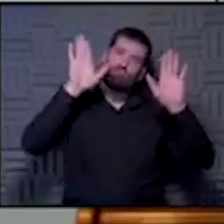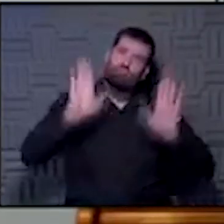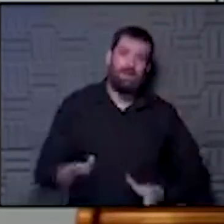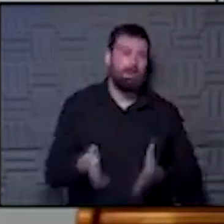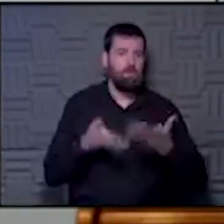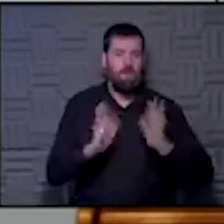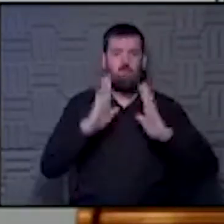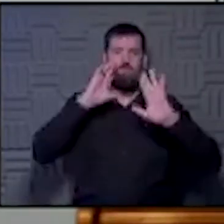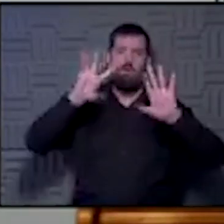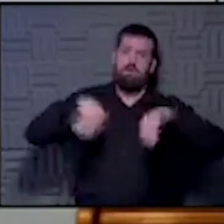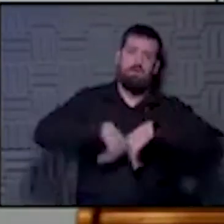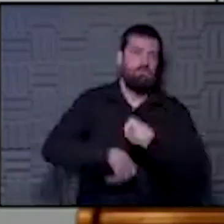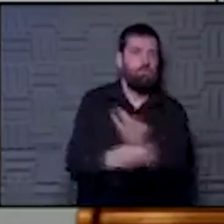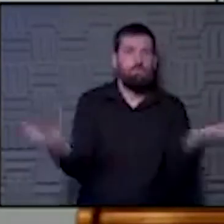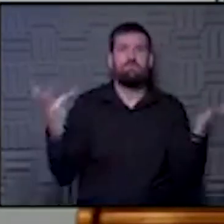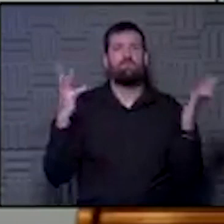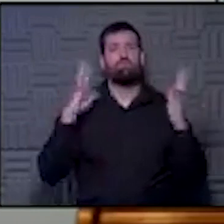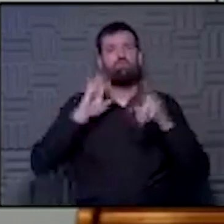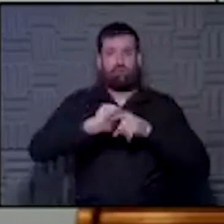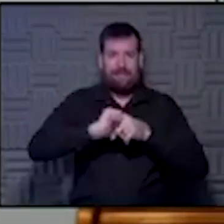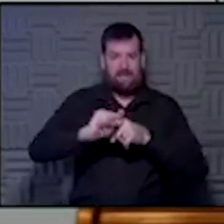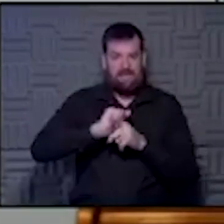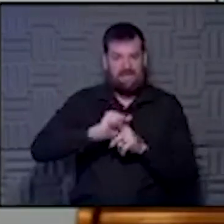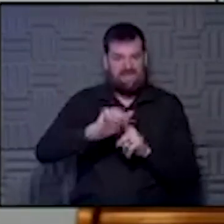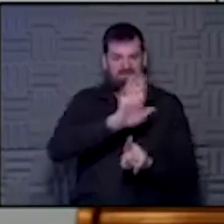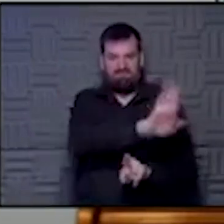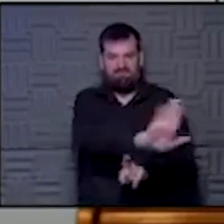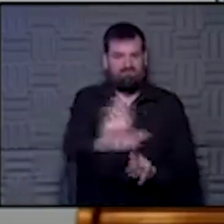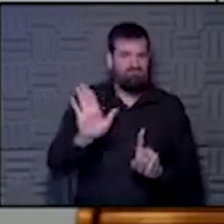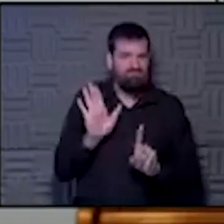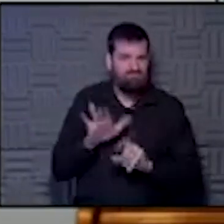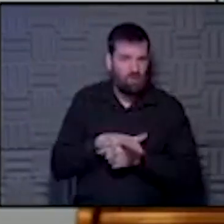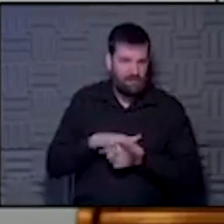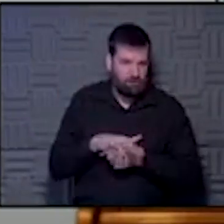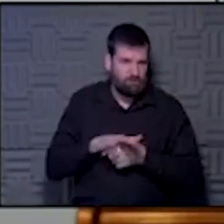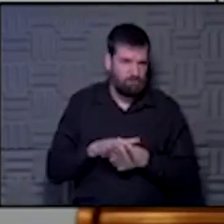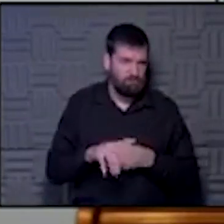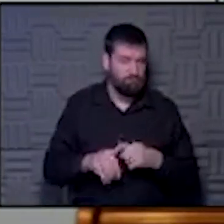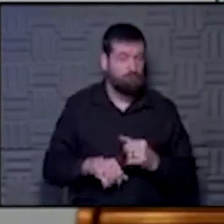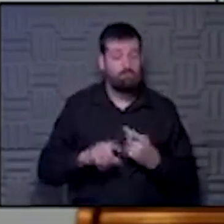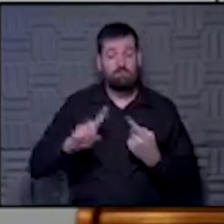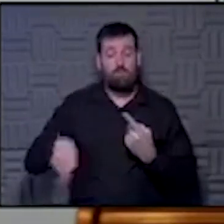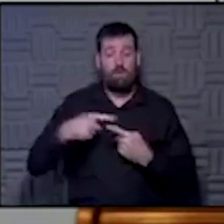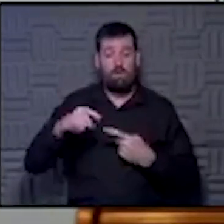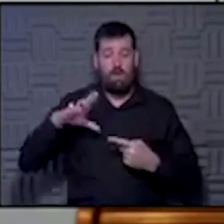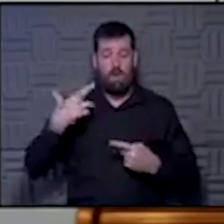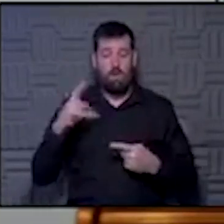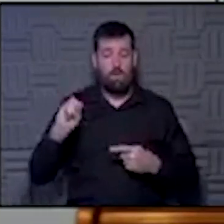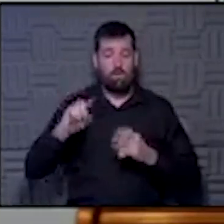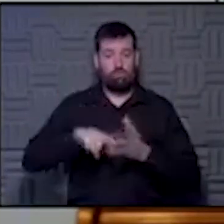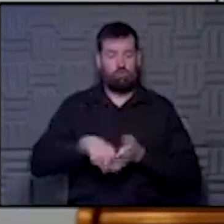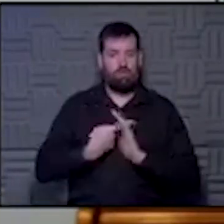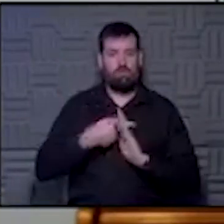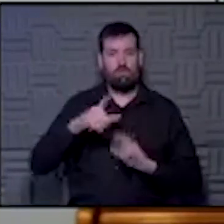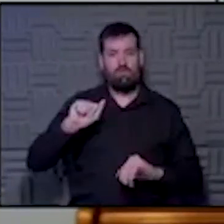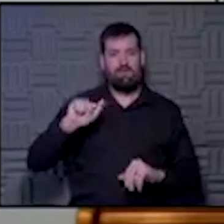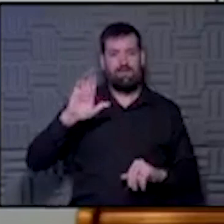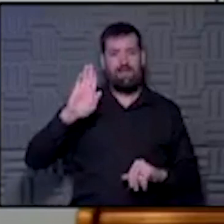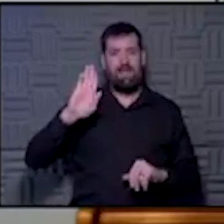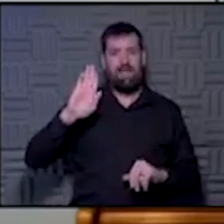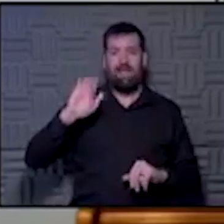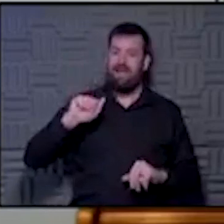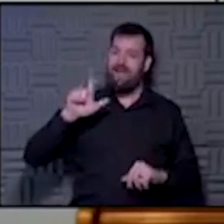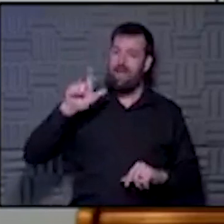getting training out and delivering it right where it needs to be. So when ECHO started in Albuquerque at the University of New